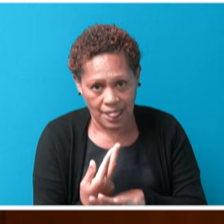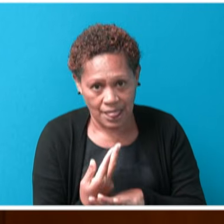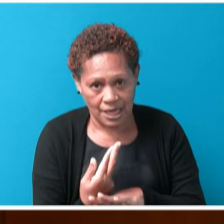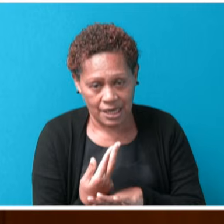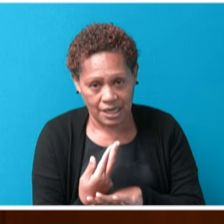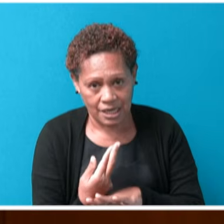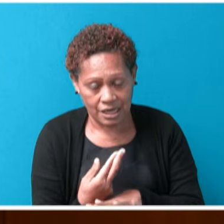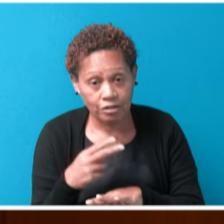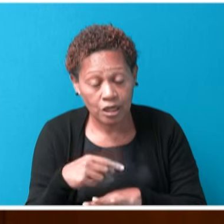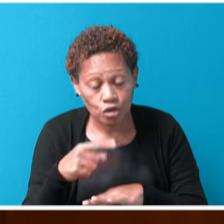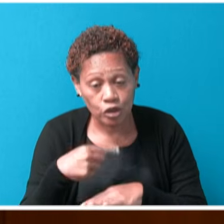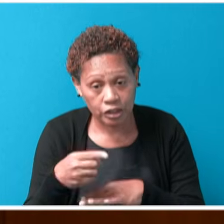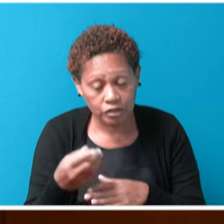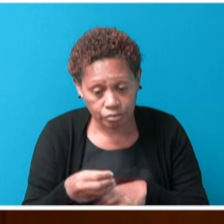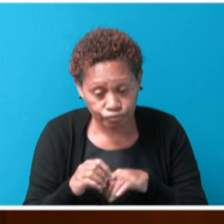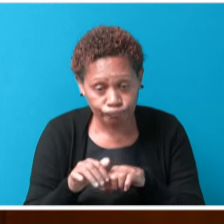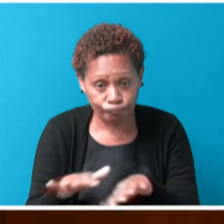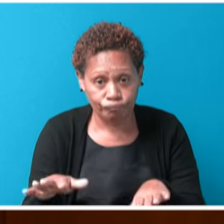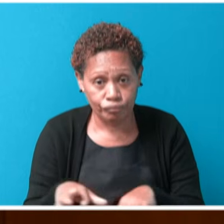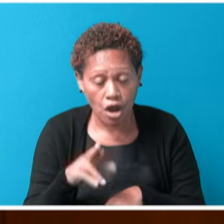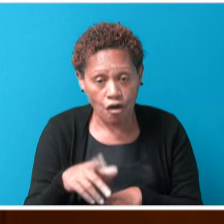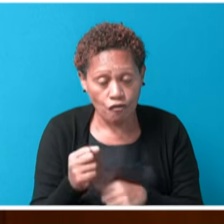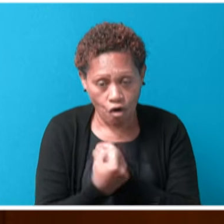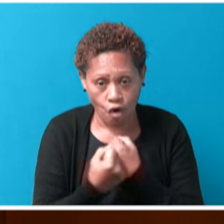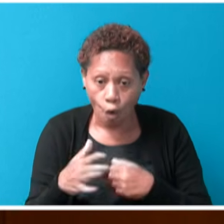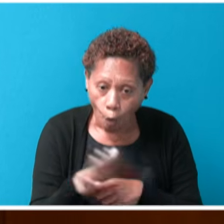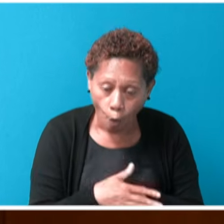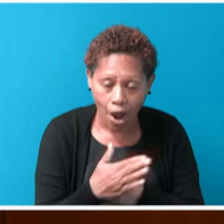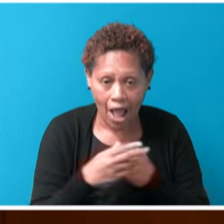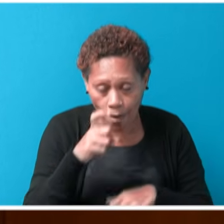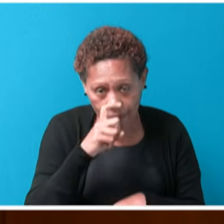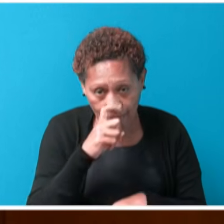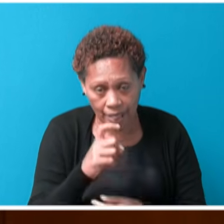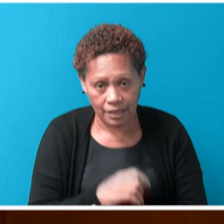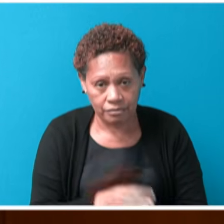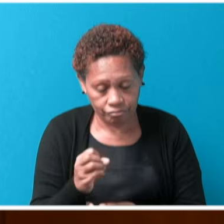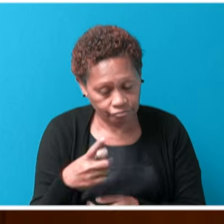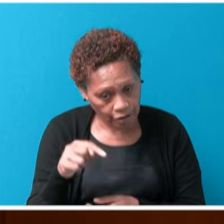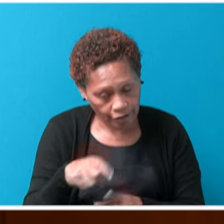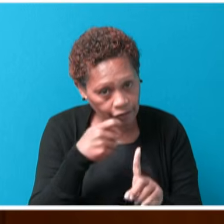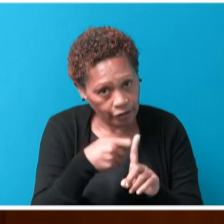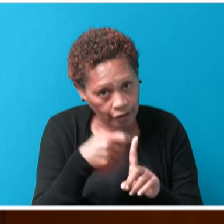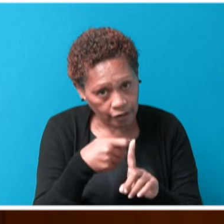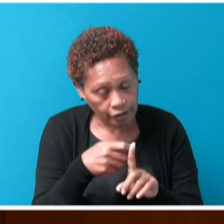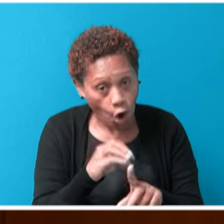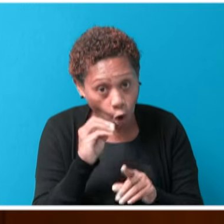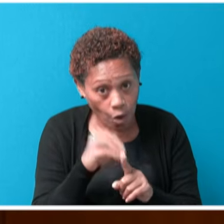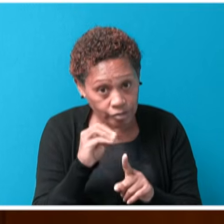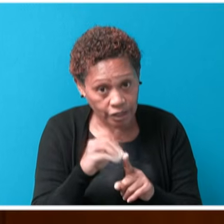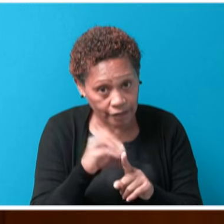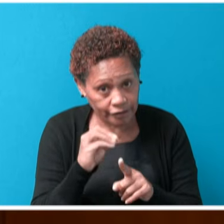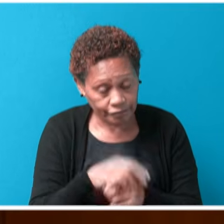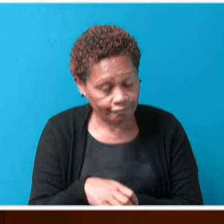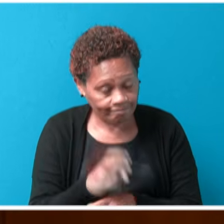tangible benefits for all our citizens. These targets and objectives were discussed very seriously with